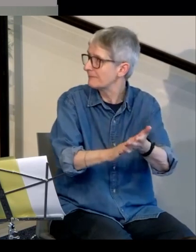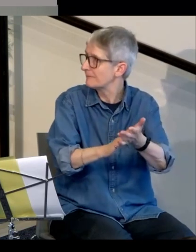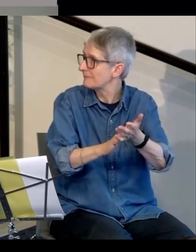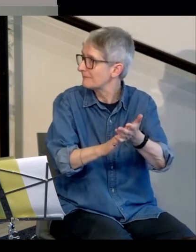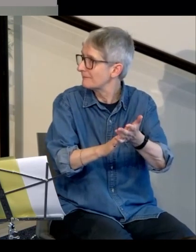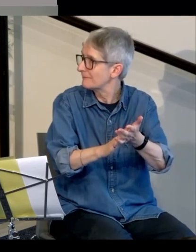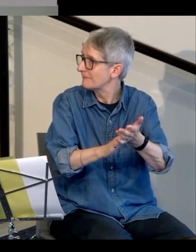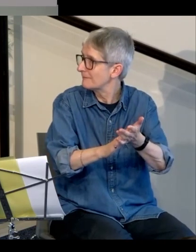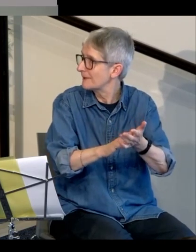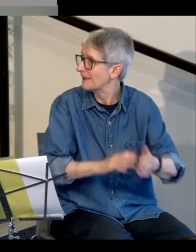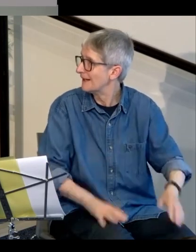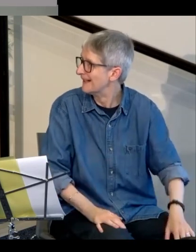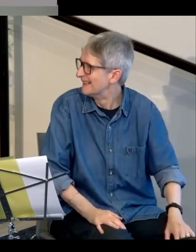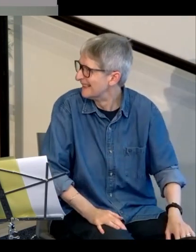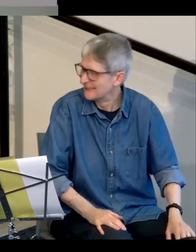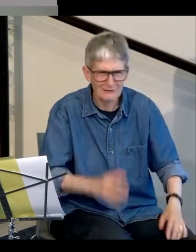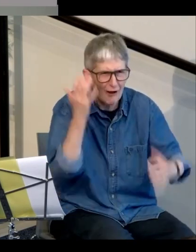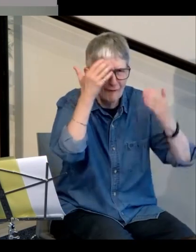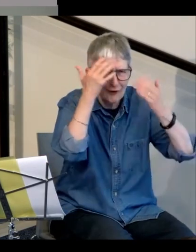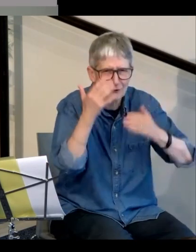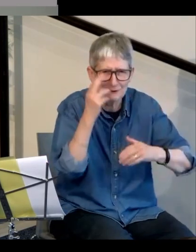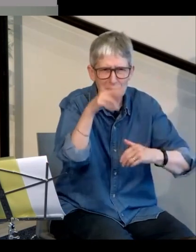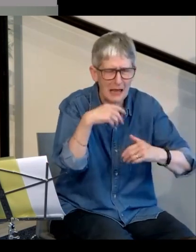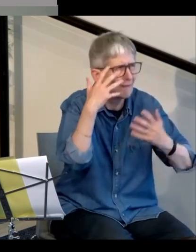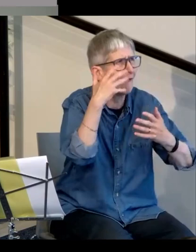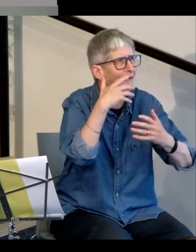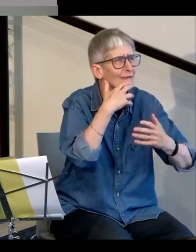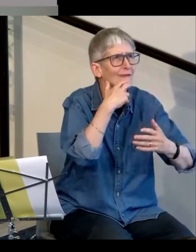Pam. You looked a bit confused there. No, that's fine.